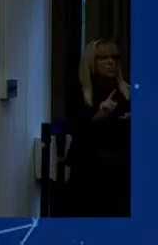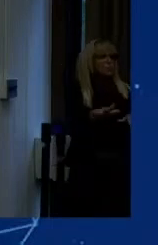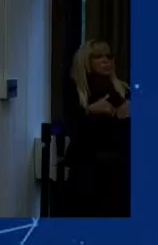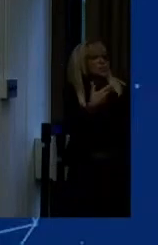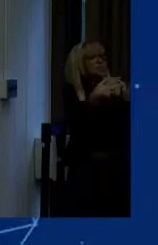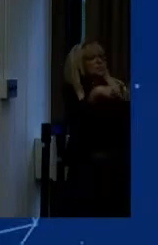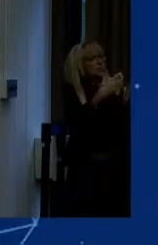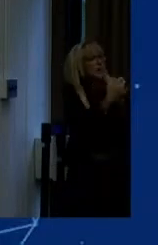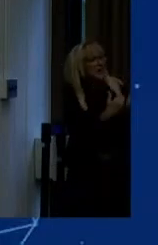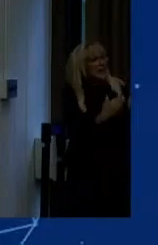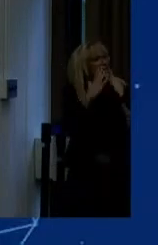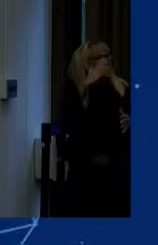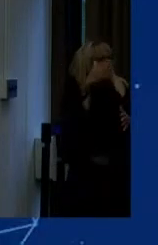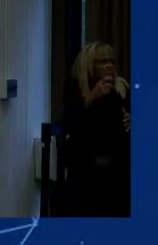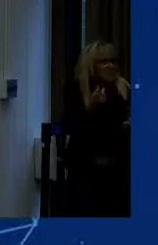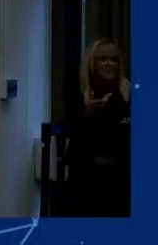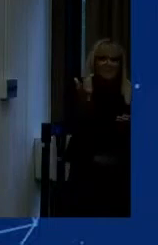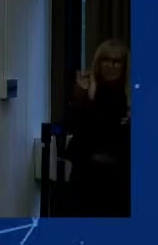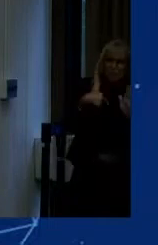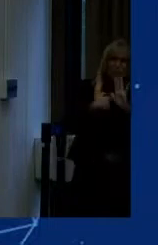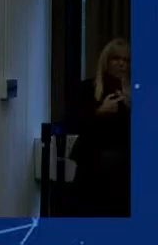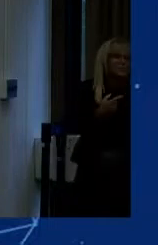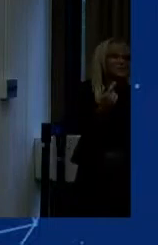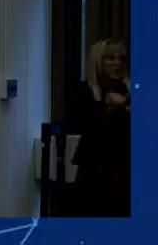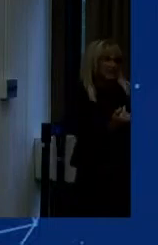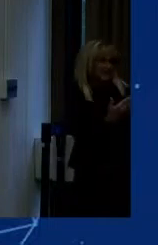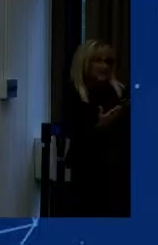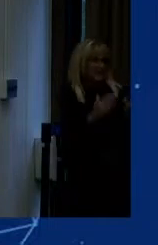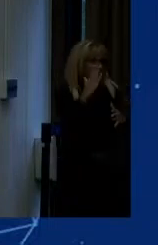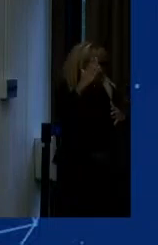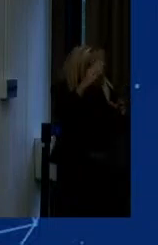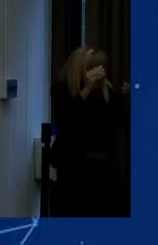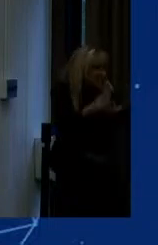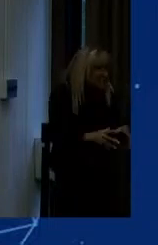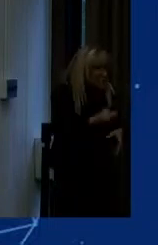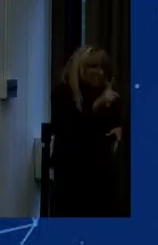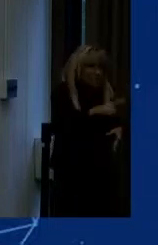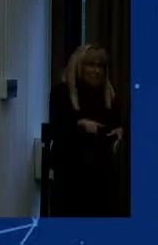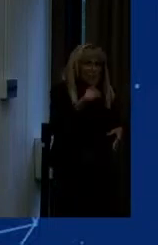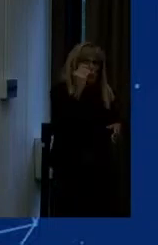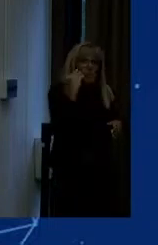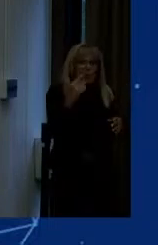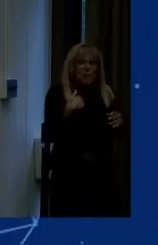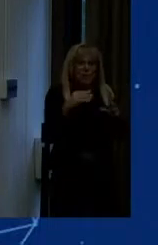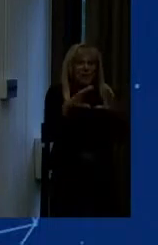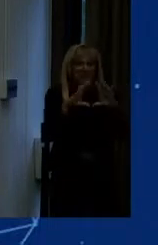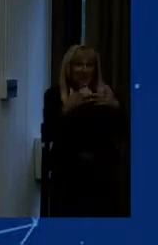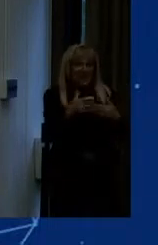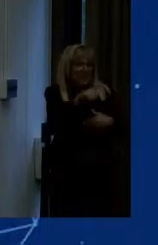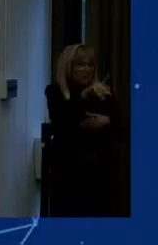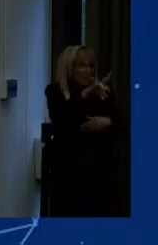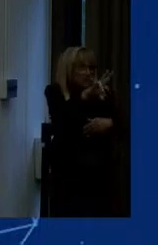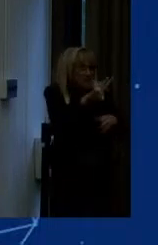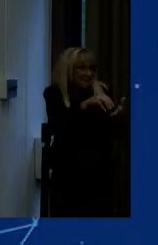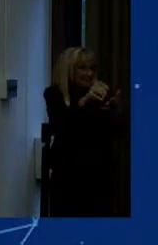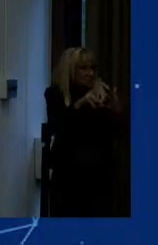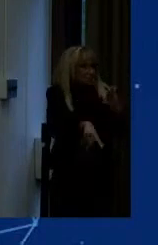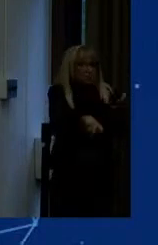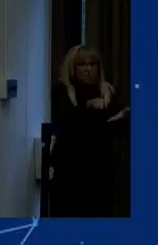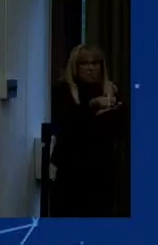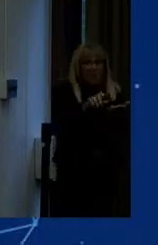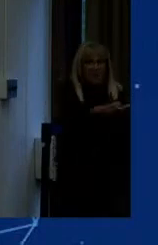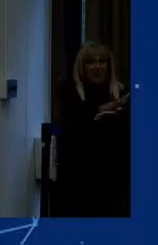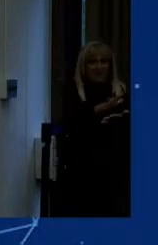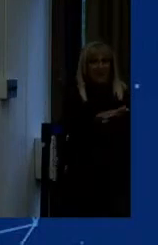list. So the last thing, future teachers, is that, you know, if you have a class of 27 students writing a paper in front of you,